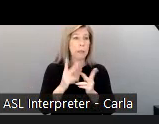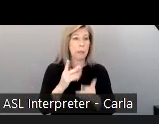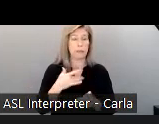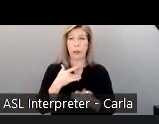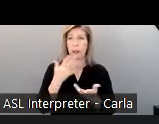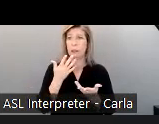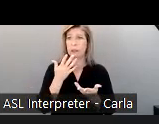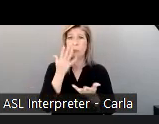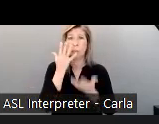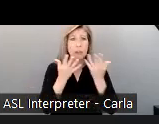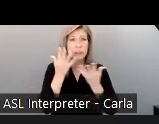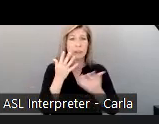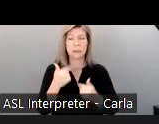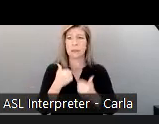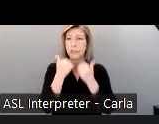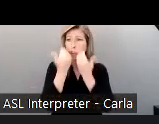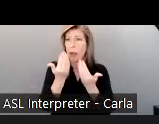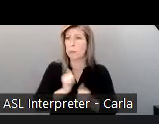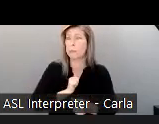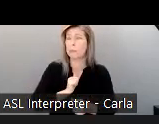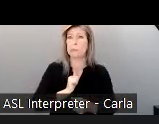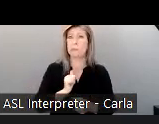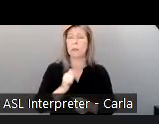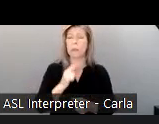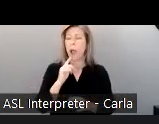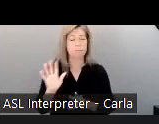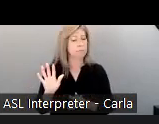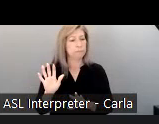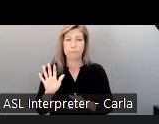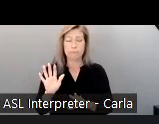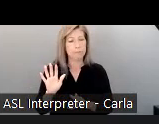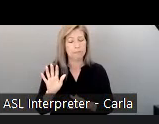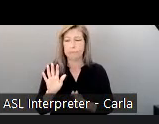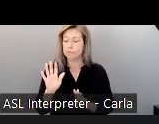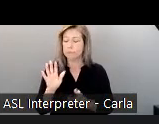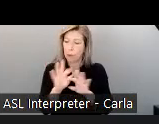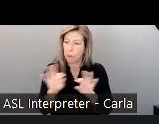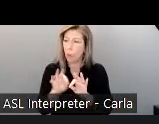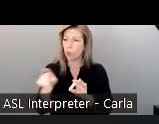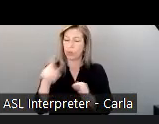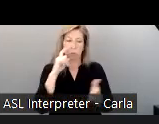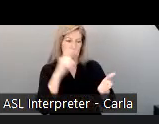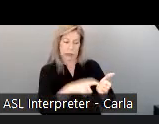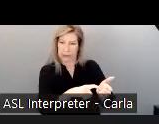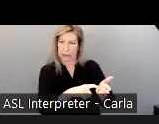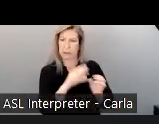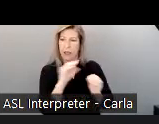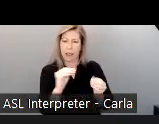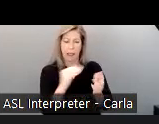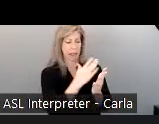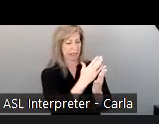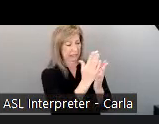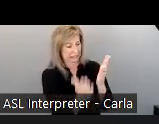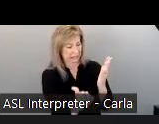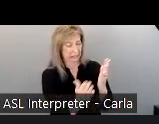I really first ask them to thank these parts. Because even though it's unpleasant to